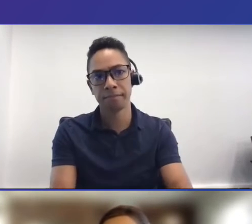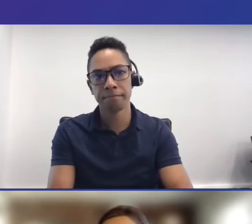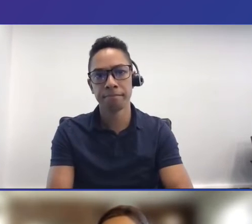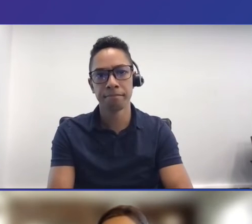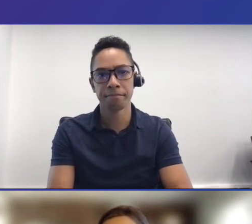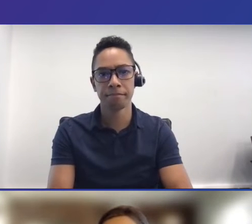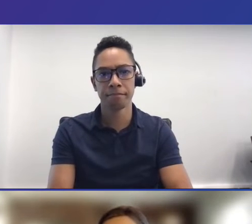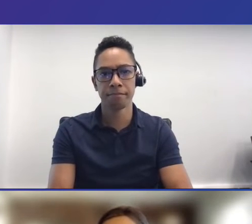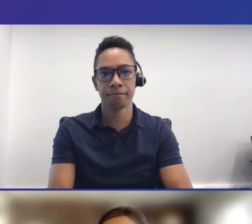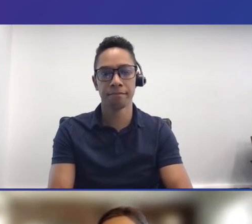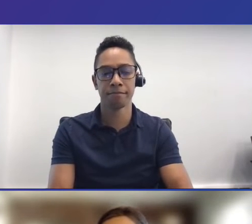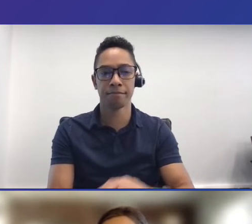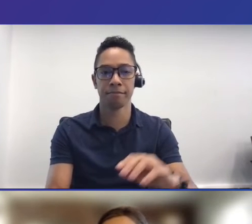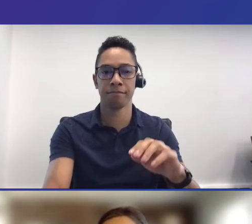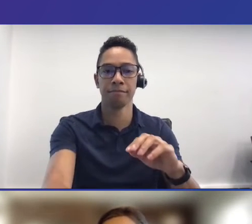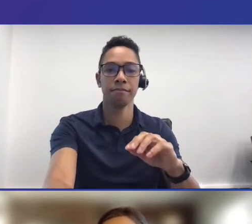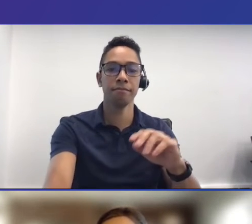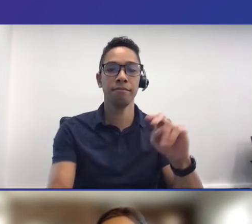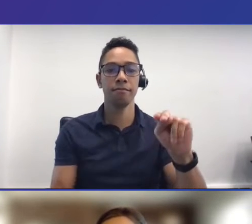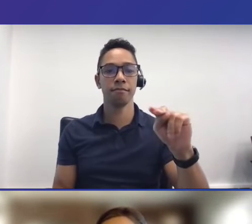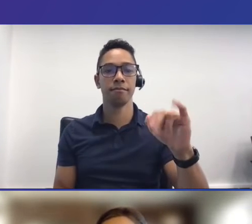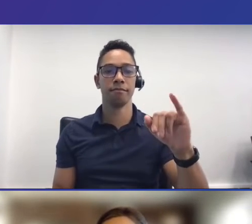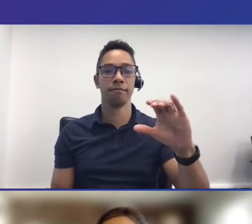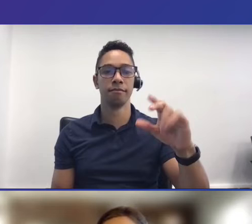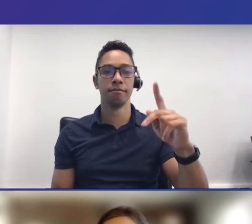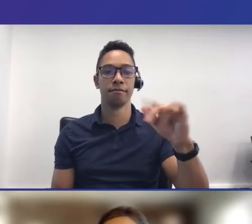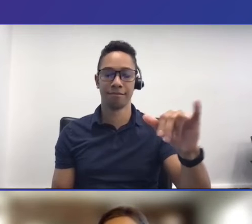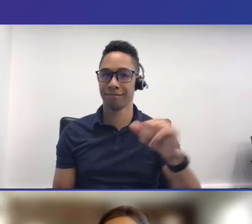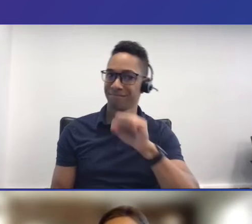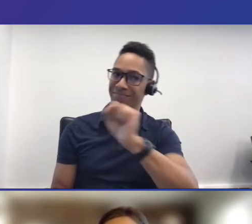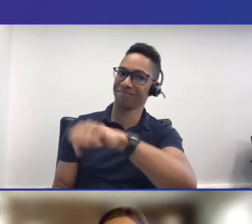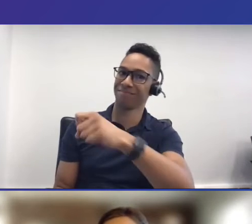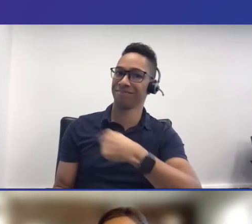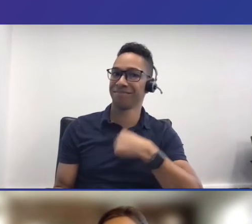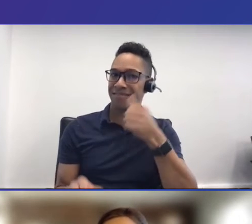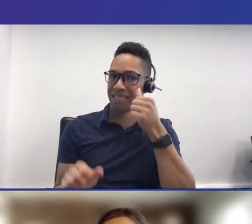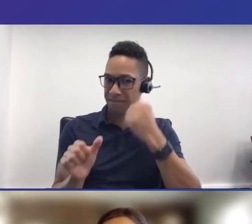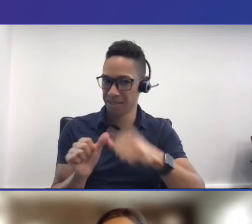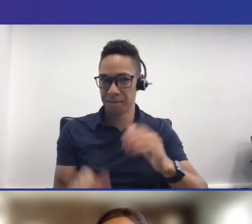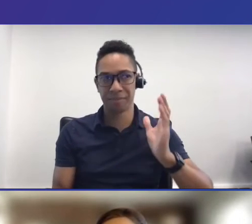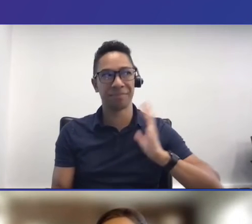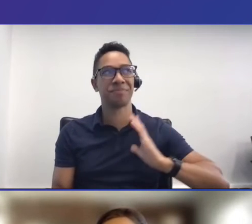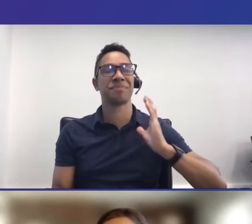Yes, Annie B. I remember Lucinda Childs